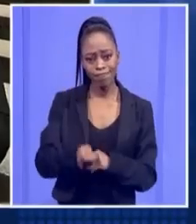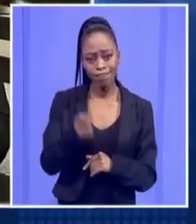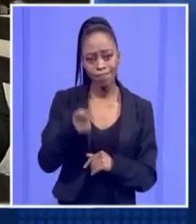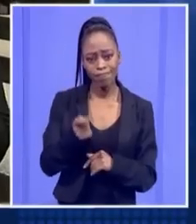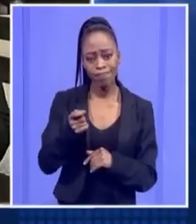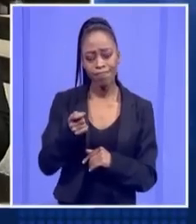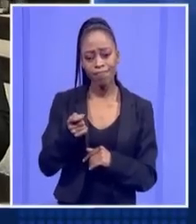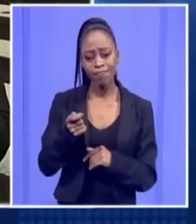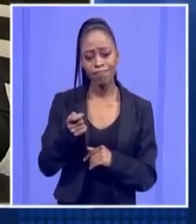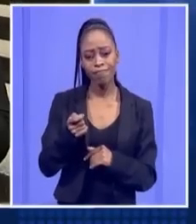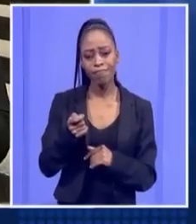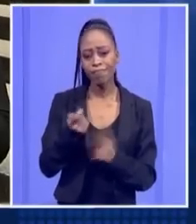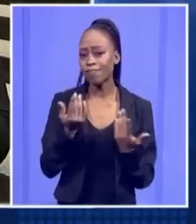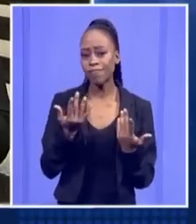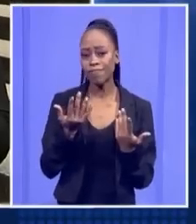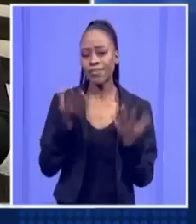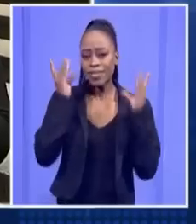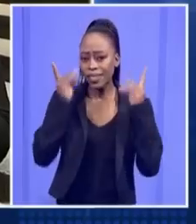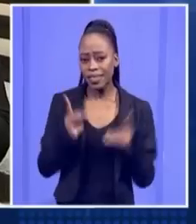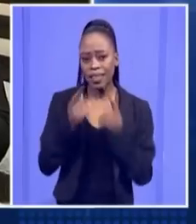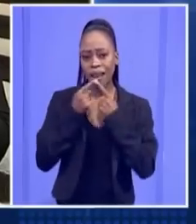Judge Sutherland just announced this morning?